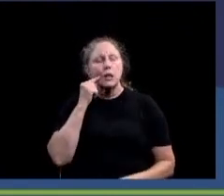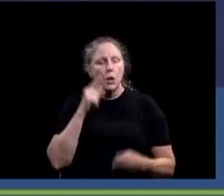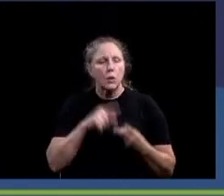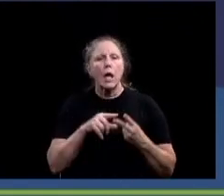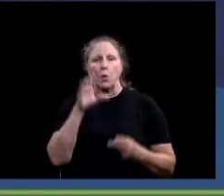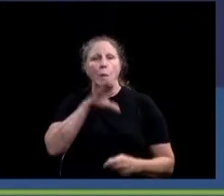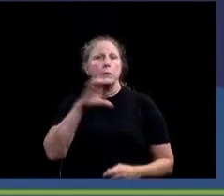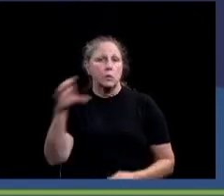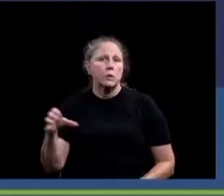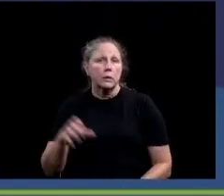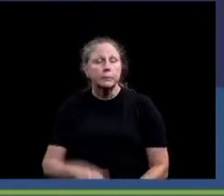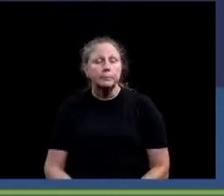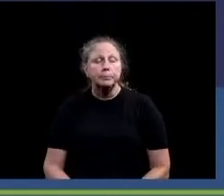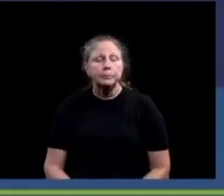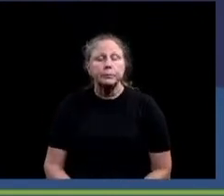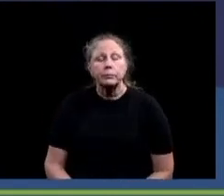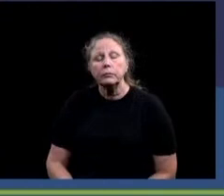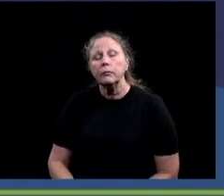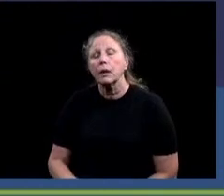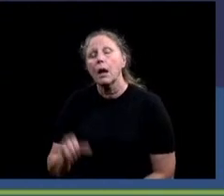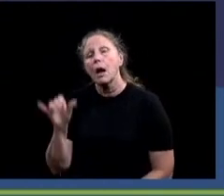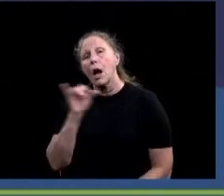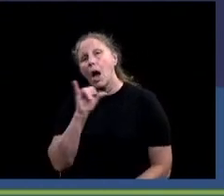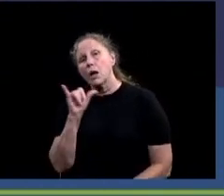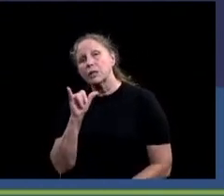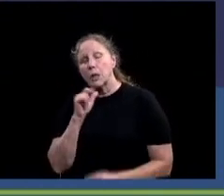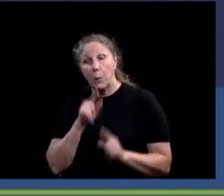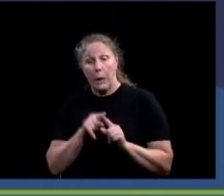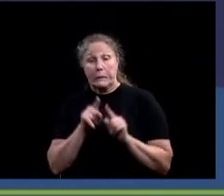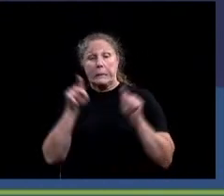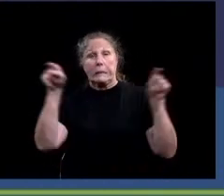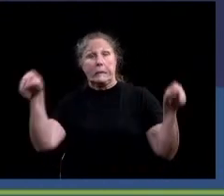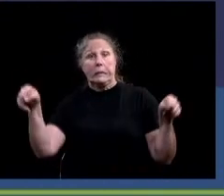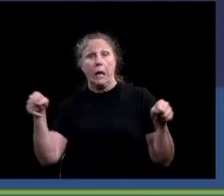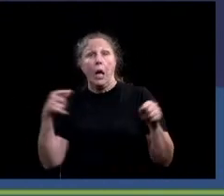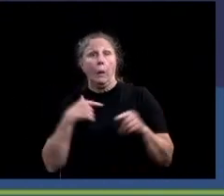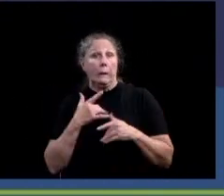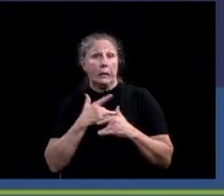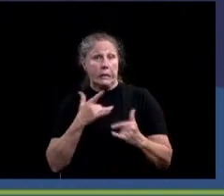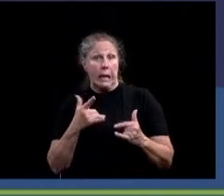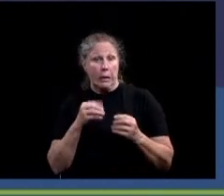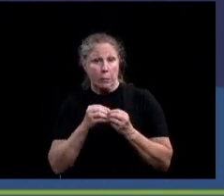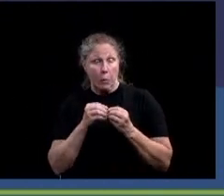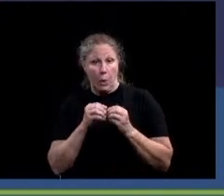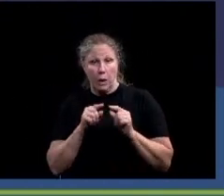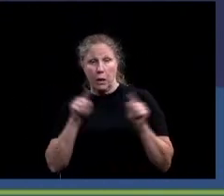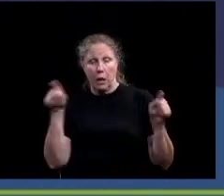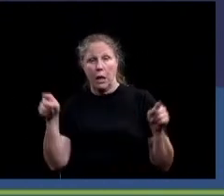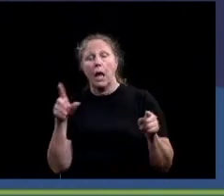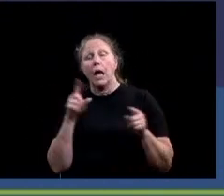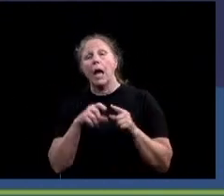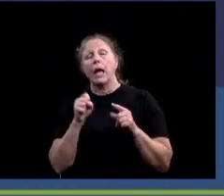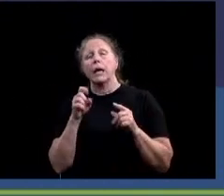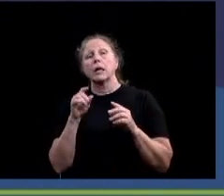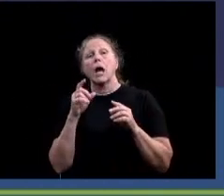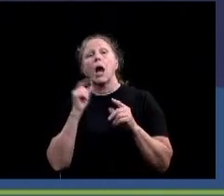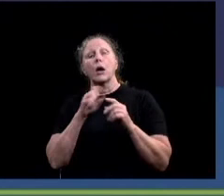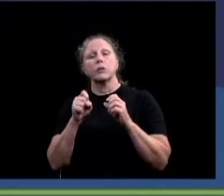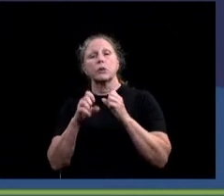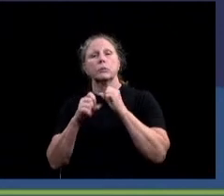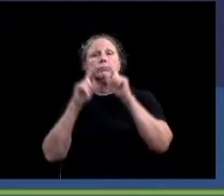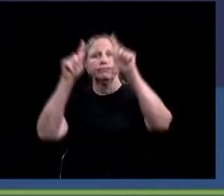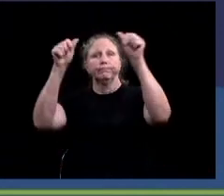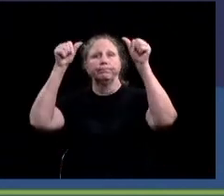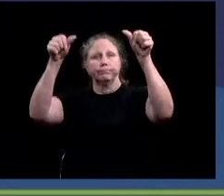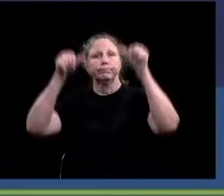a little bit outside of our normal scope this past time and placed targeted billboards in the DFW Metroplex trying